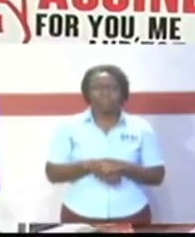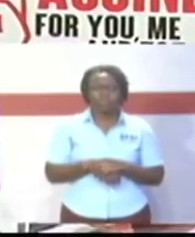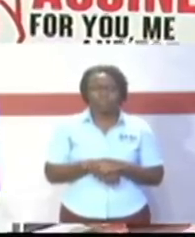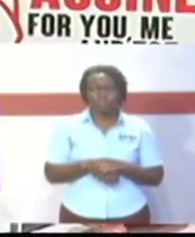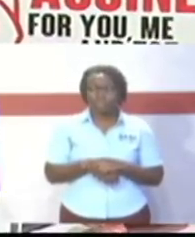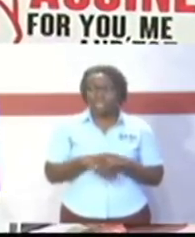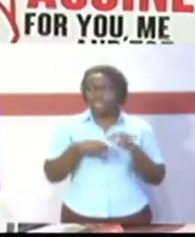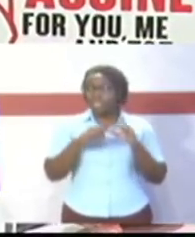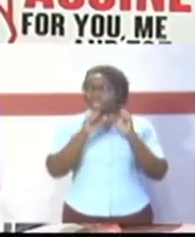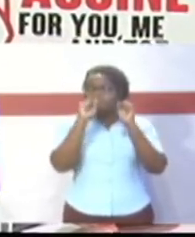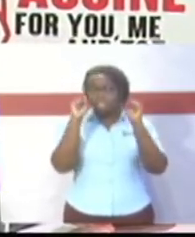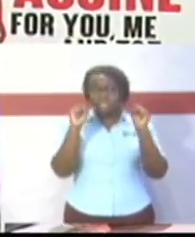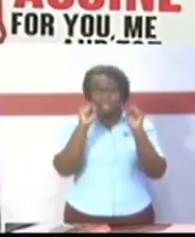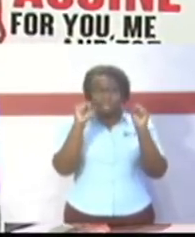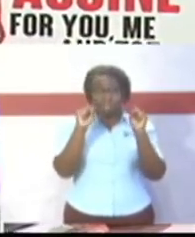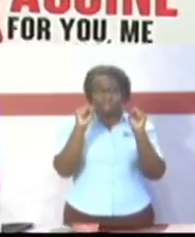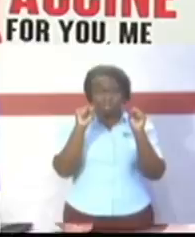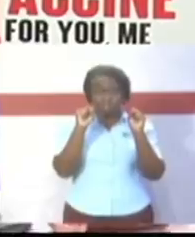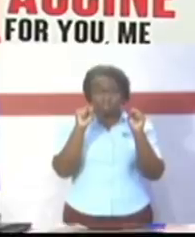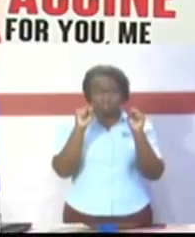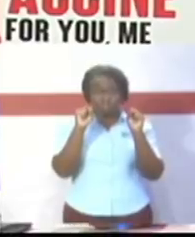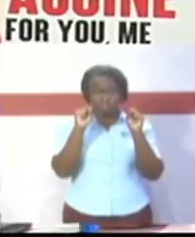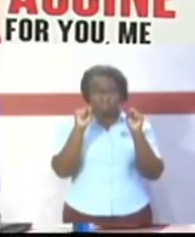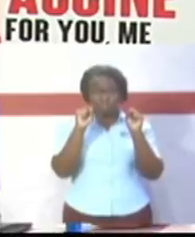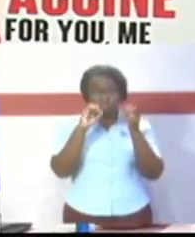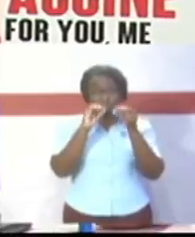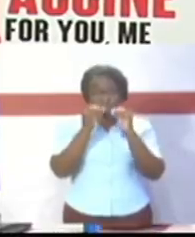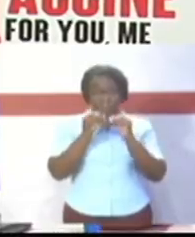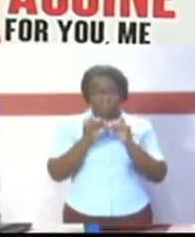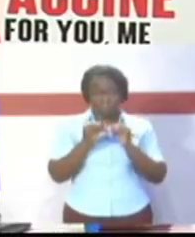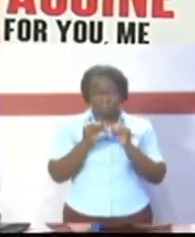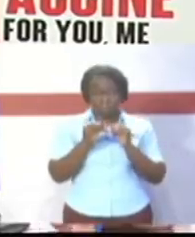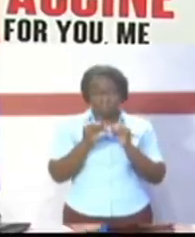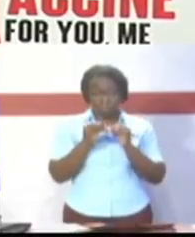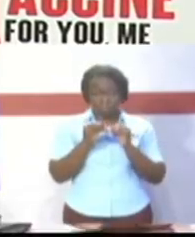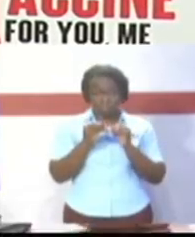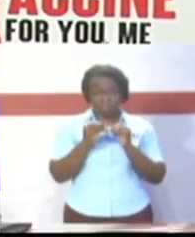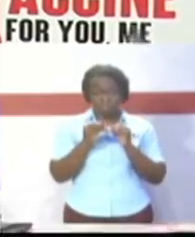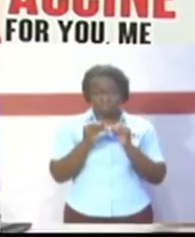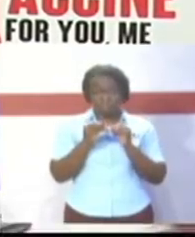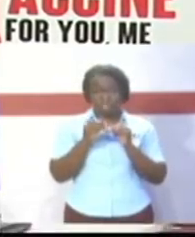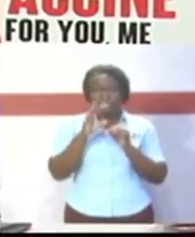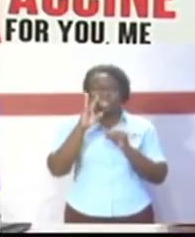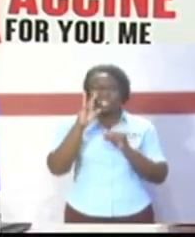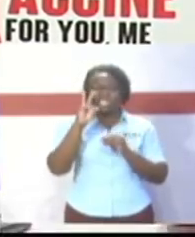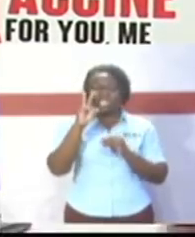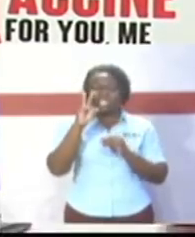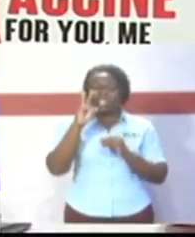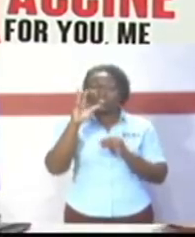at Saturday, close of play, first